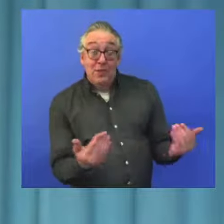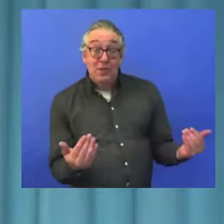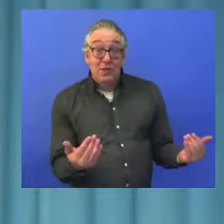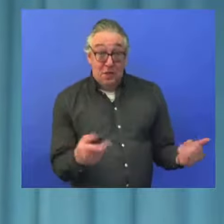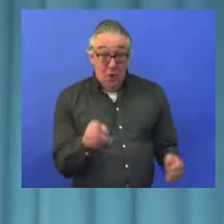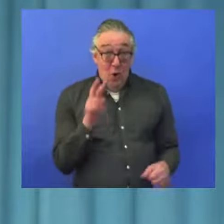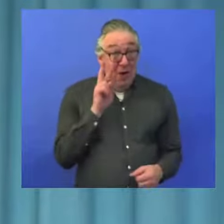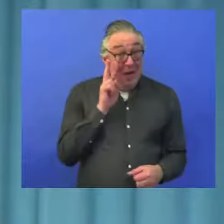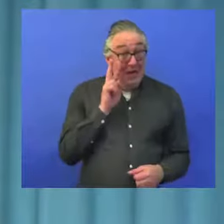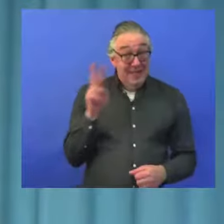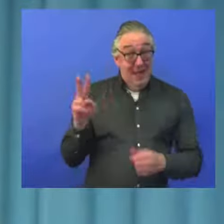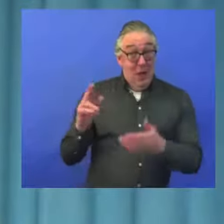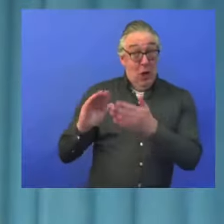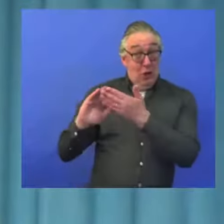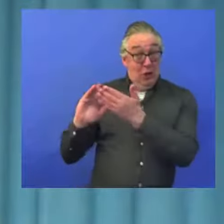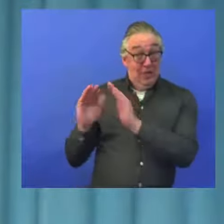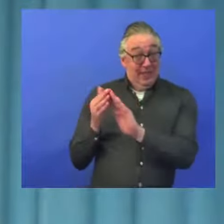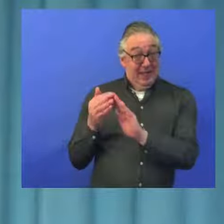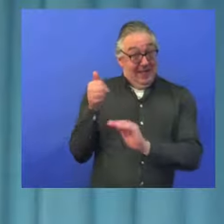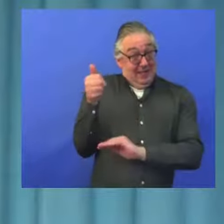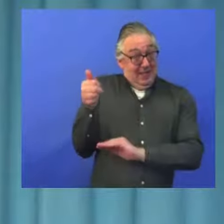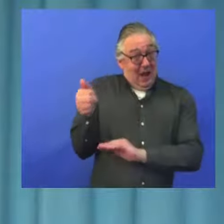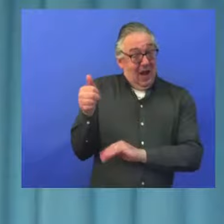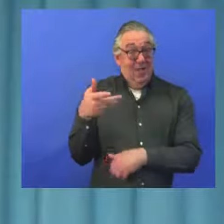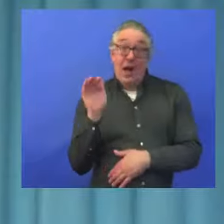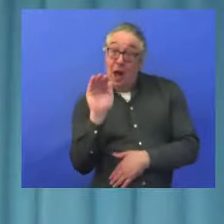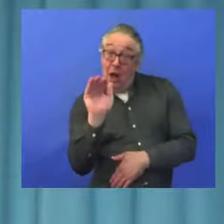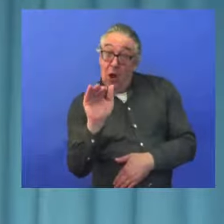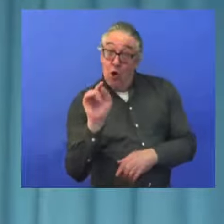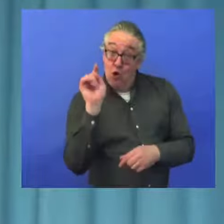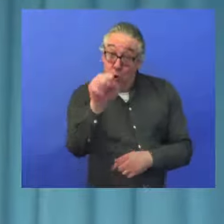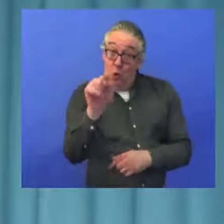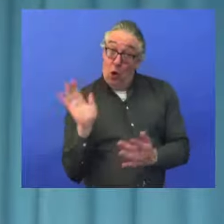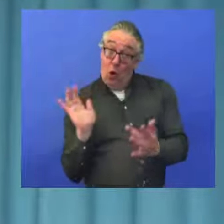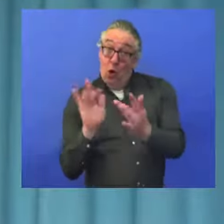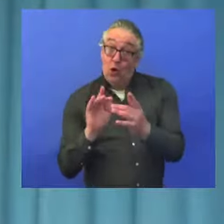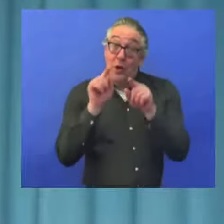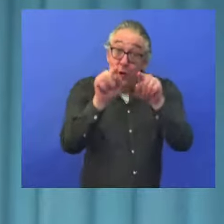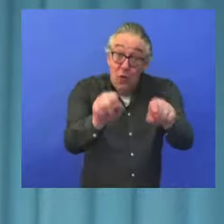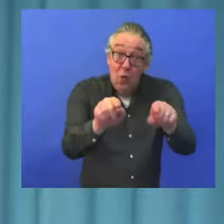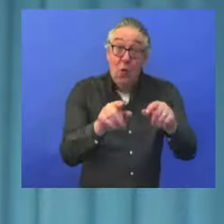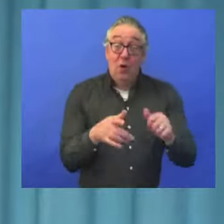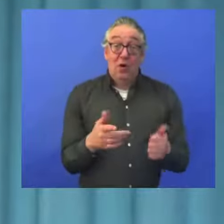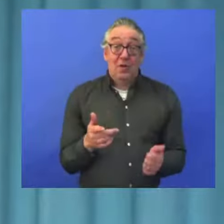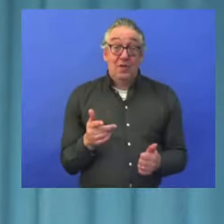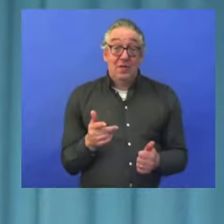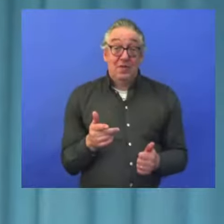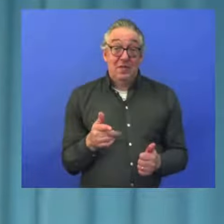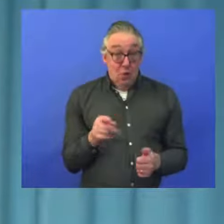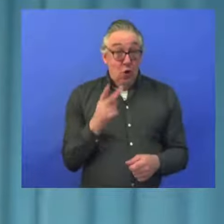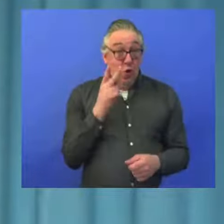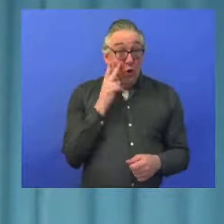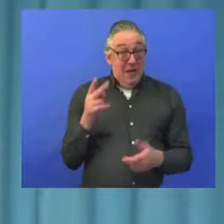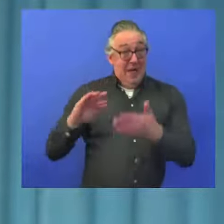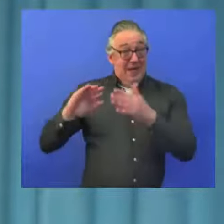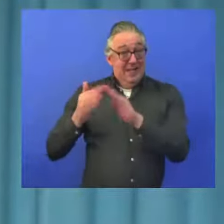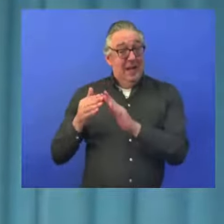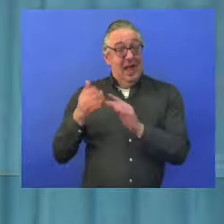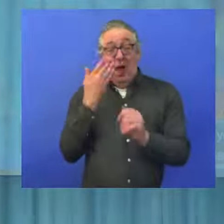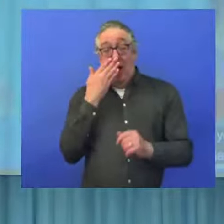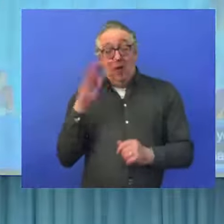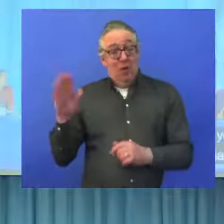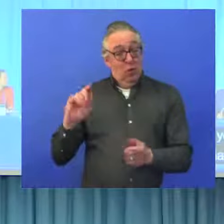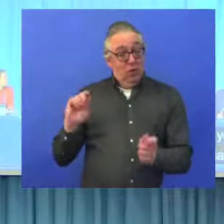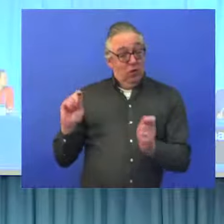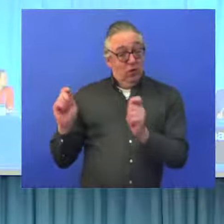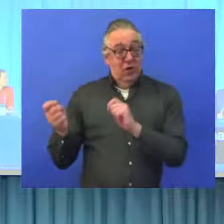parking spots, for example, or that there's even fraud, that they do something? Or do you see that data and information can help with this? Yes, especially in